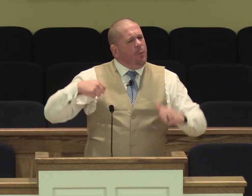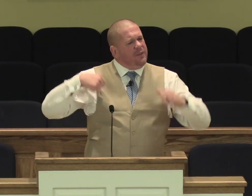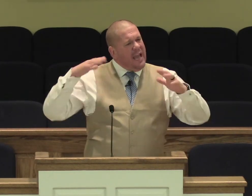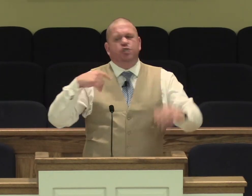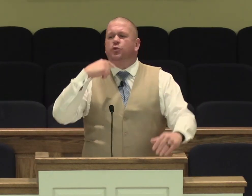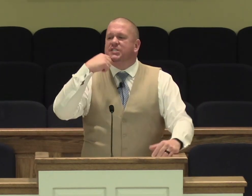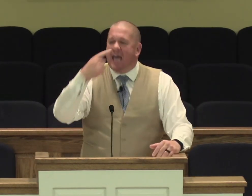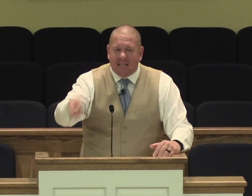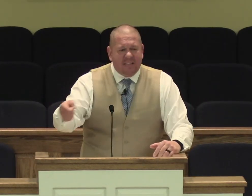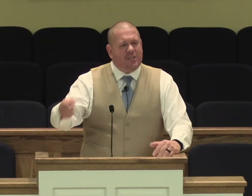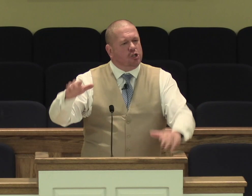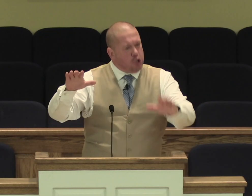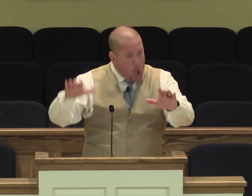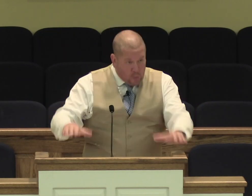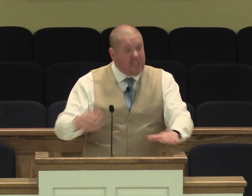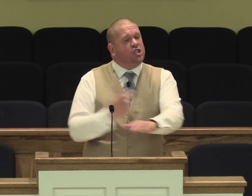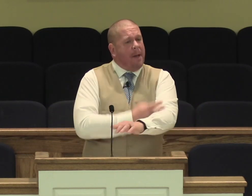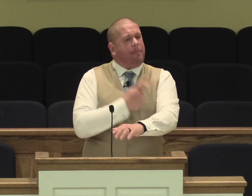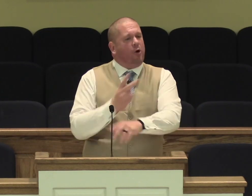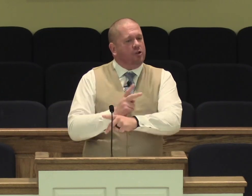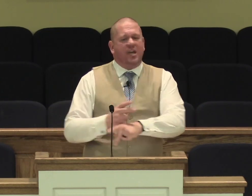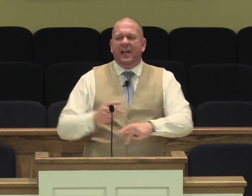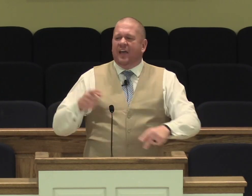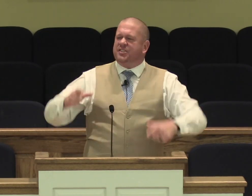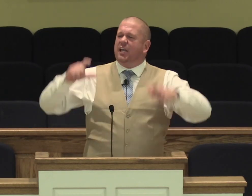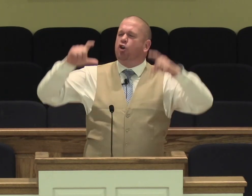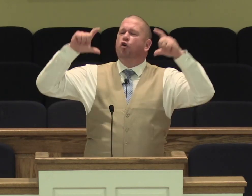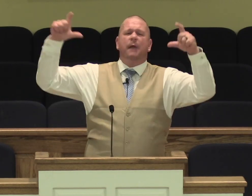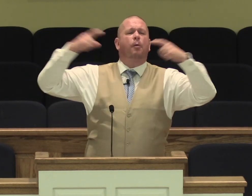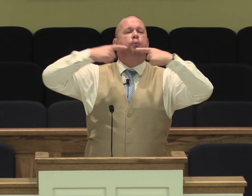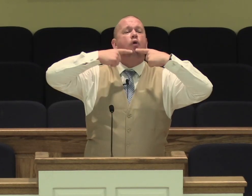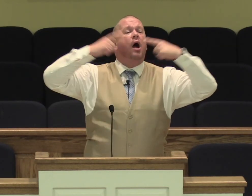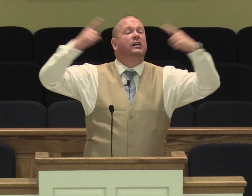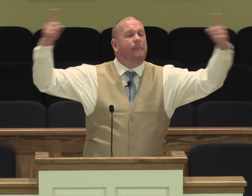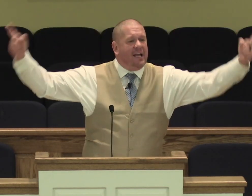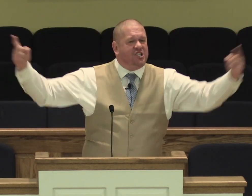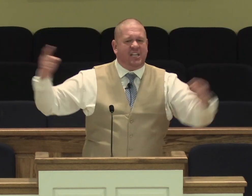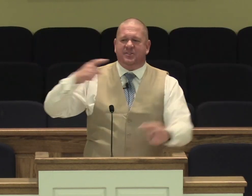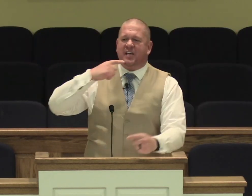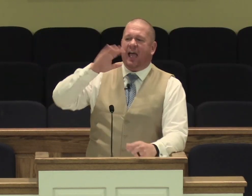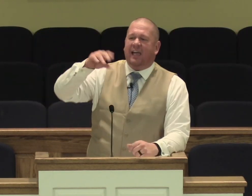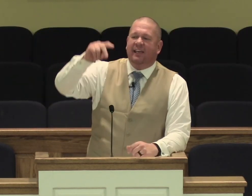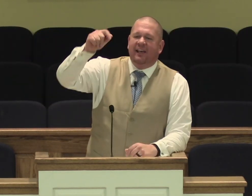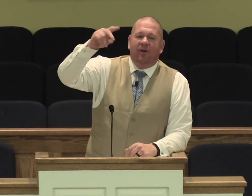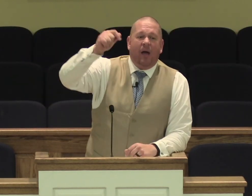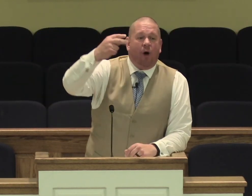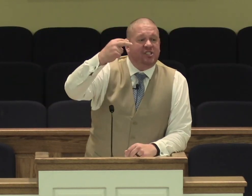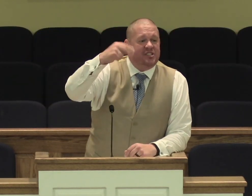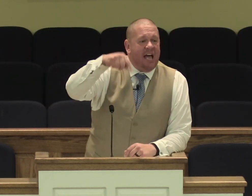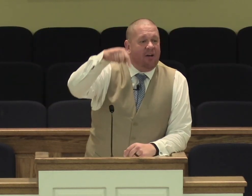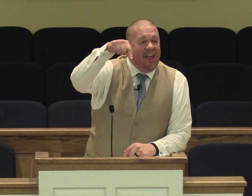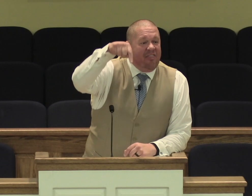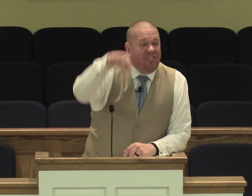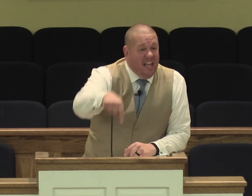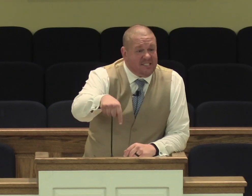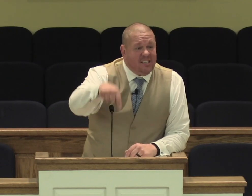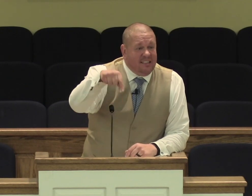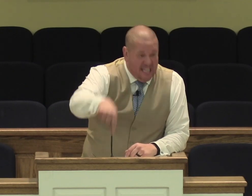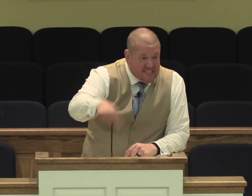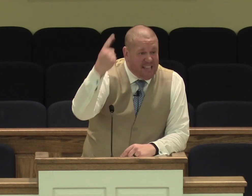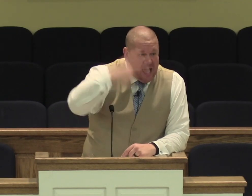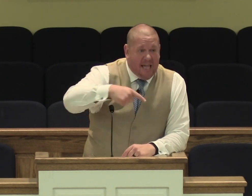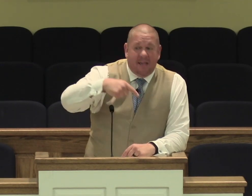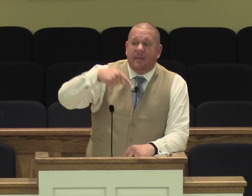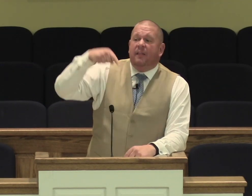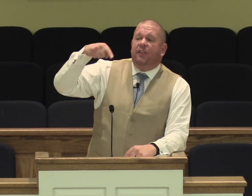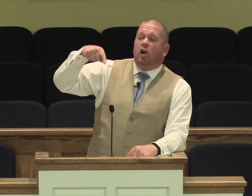and when the angels were telling these lowly shepherds this incredible proclamation, they were saying, hey, wait, watch this now.